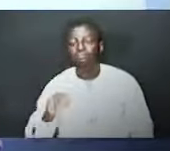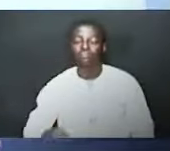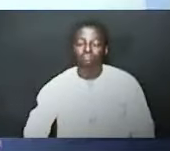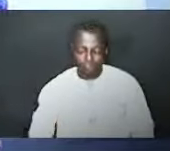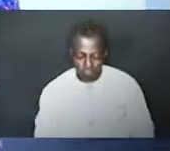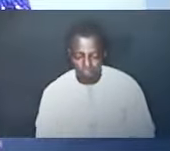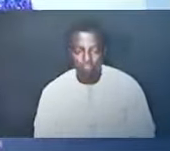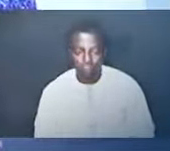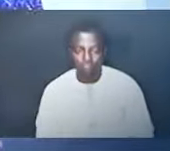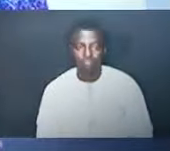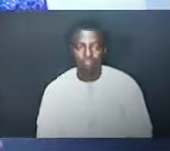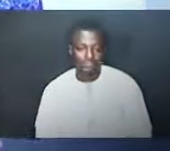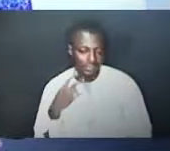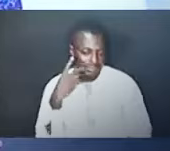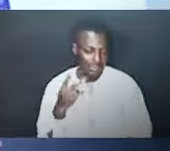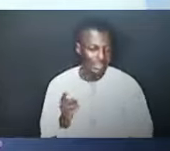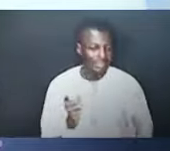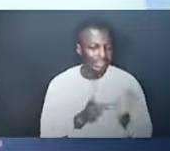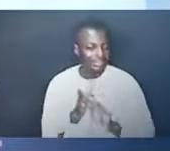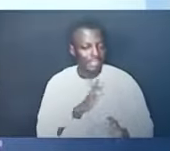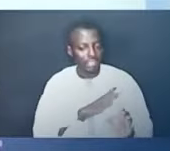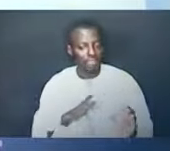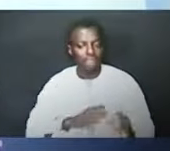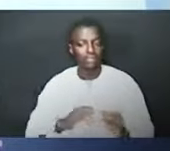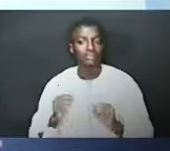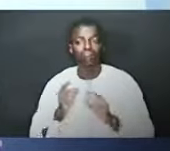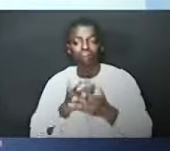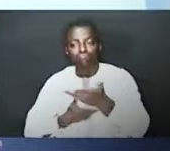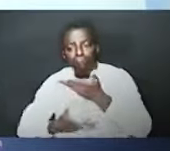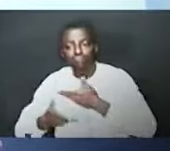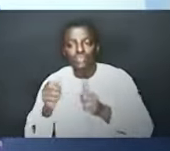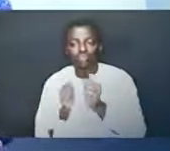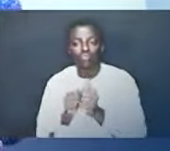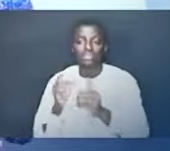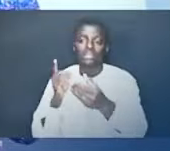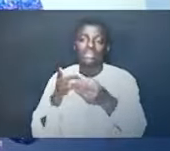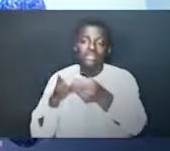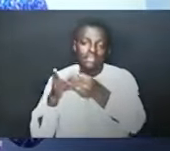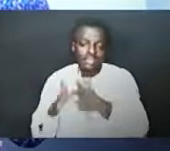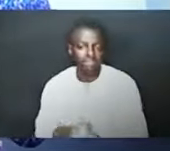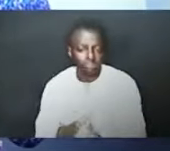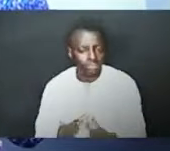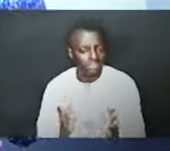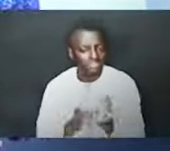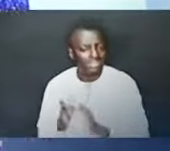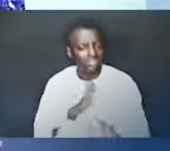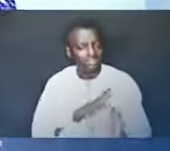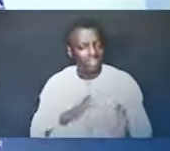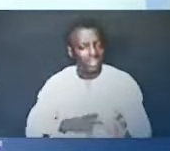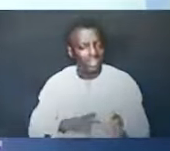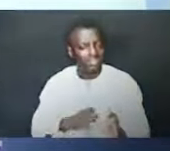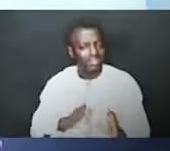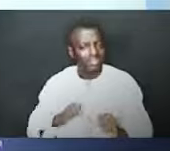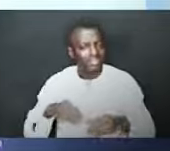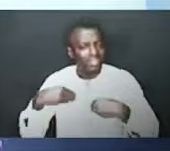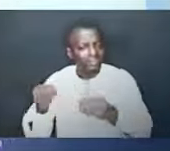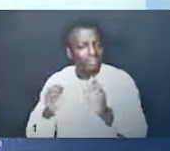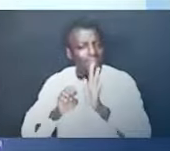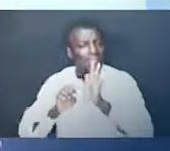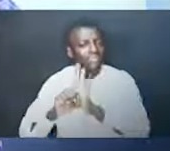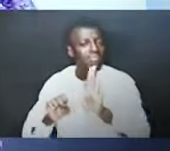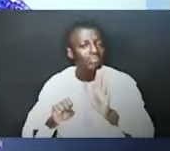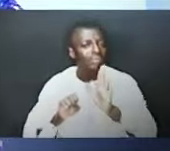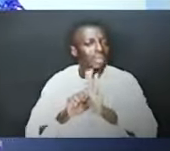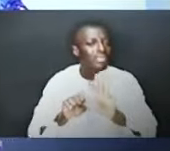just imagine Jesus talking to his disciples. And the illustrations he makes are common ones that people